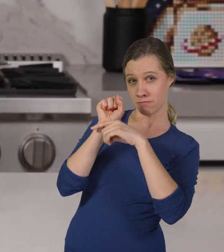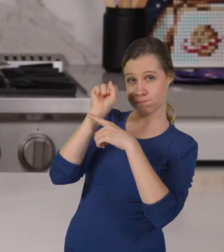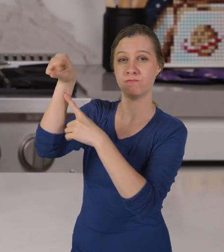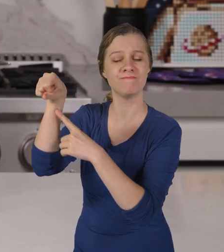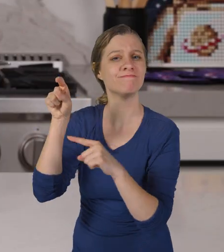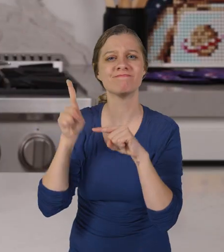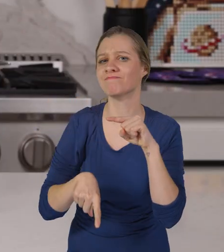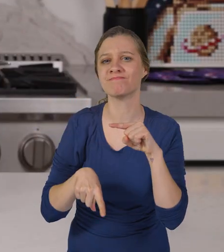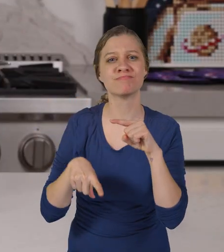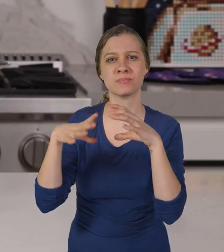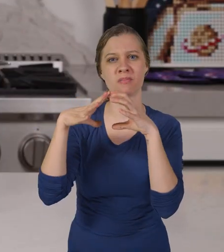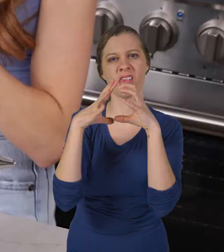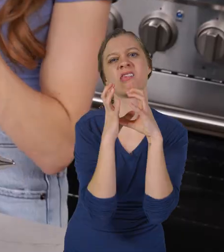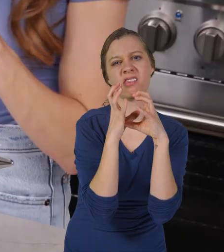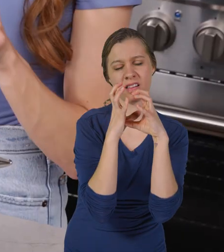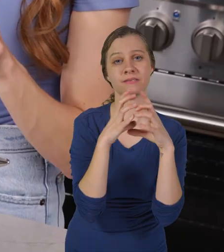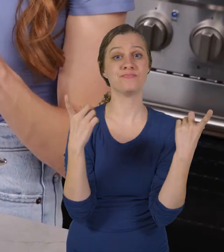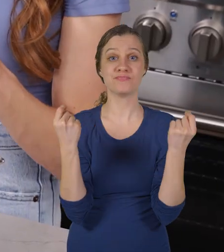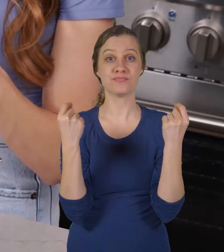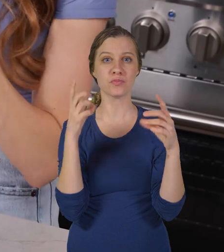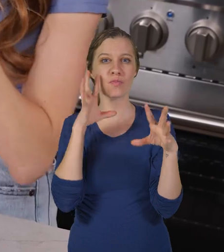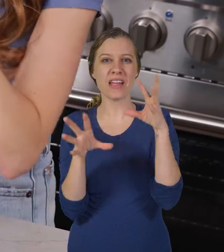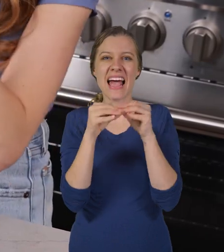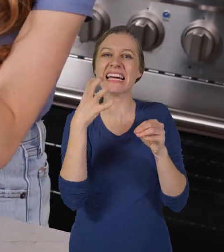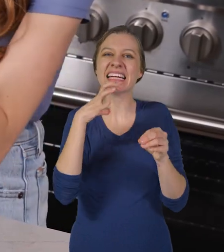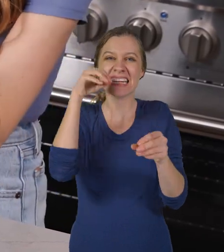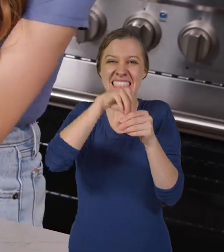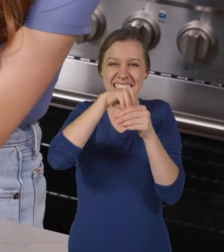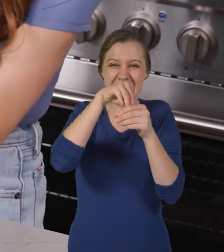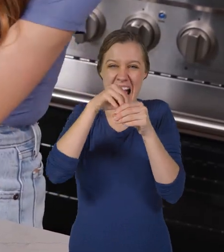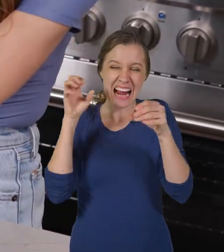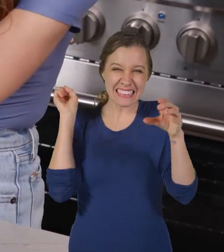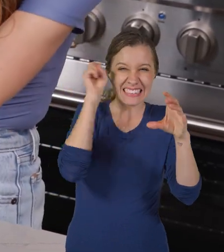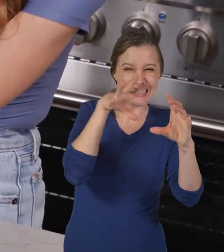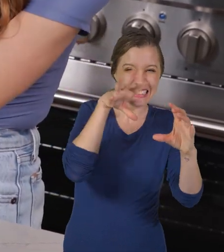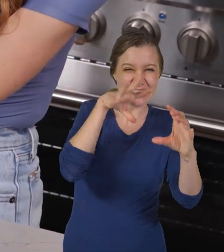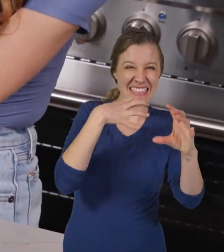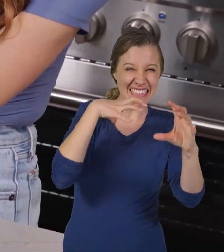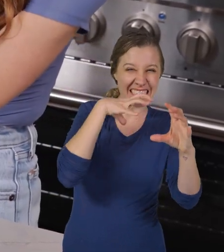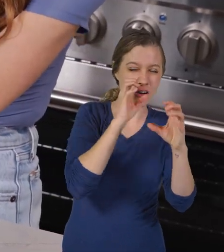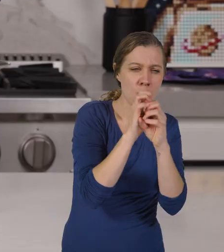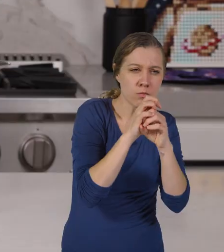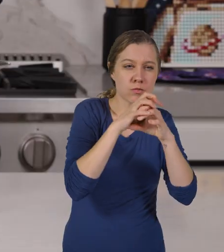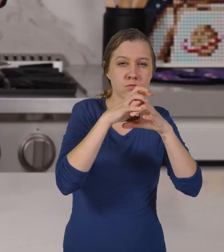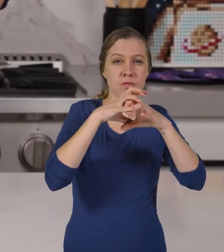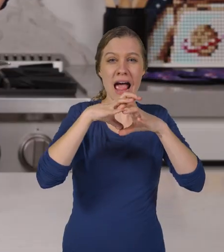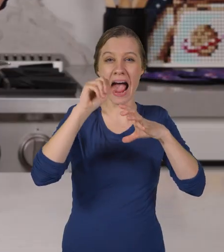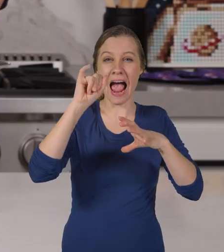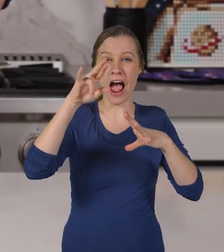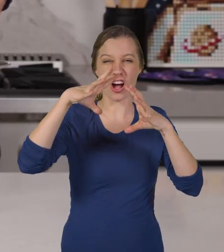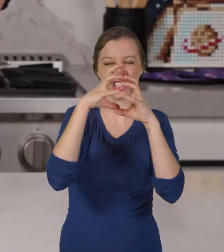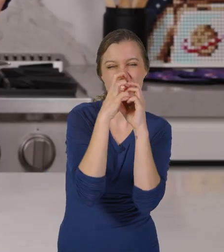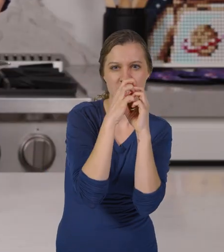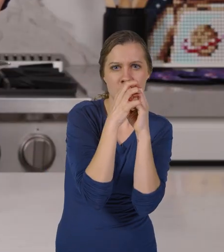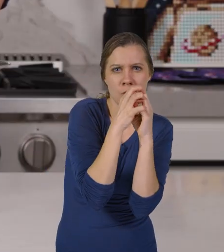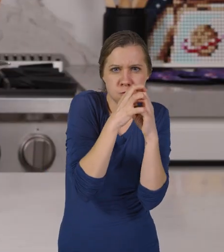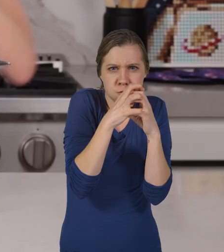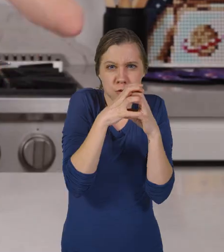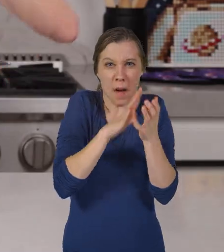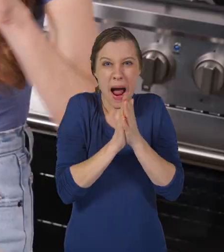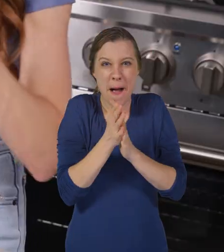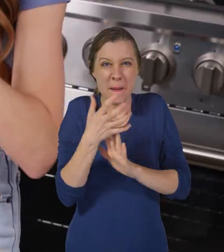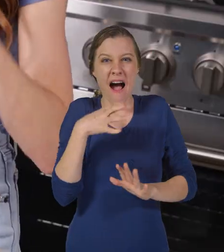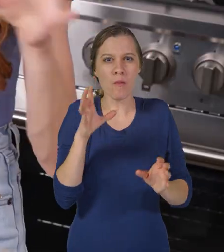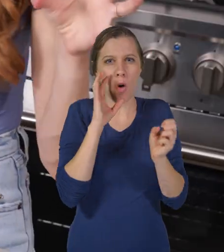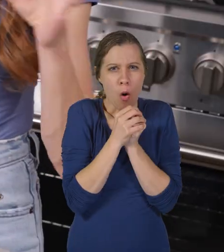force of the bented plastic. What we did here was we added heat to the inside. We heated up that compressed